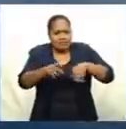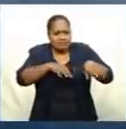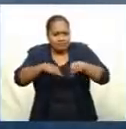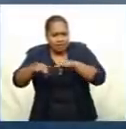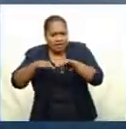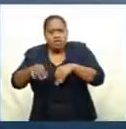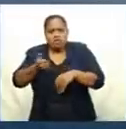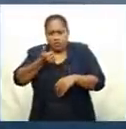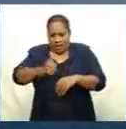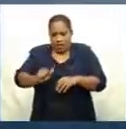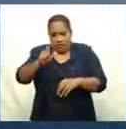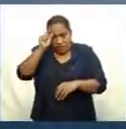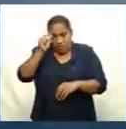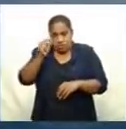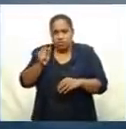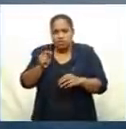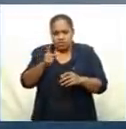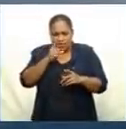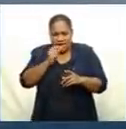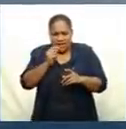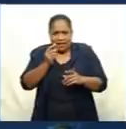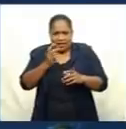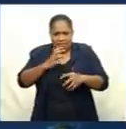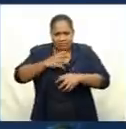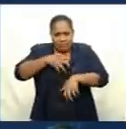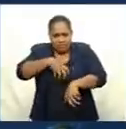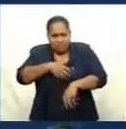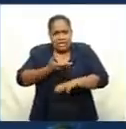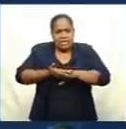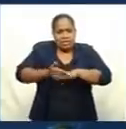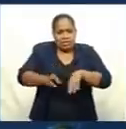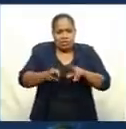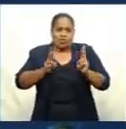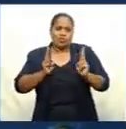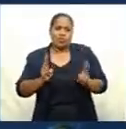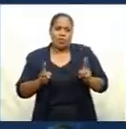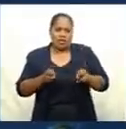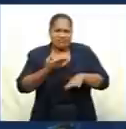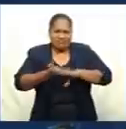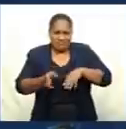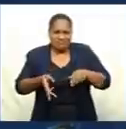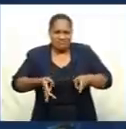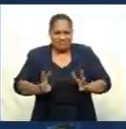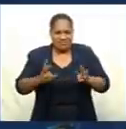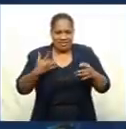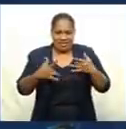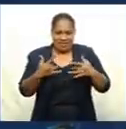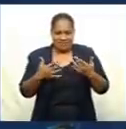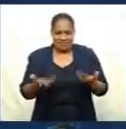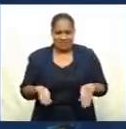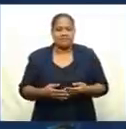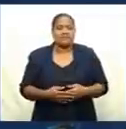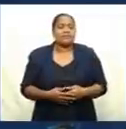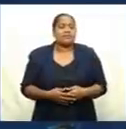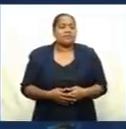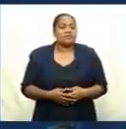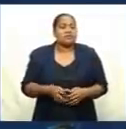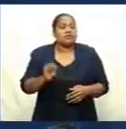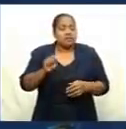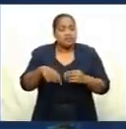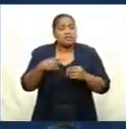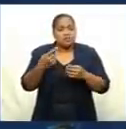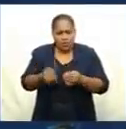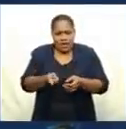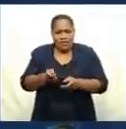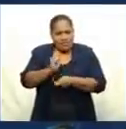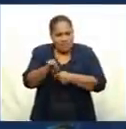to the new normal. For those who are actually involved in commercial activities, the fishing passes will help